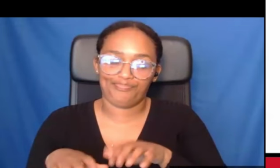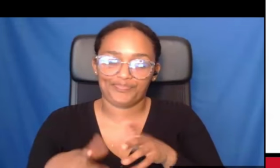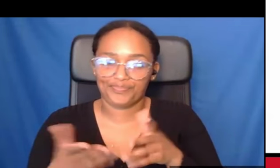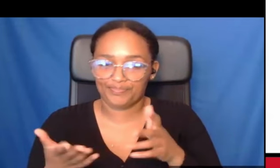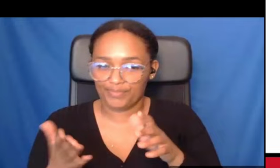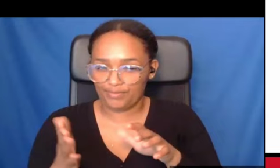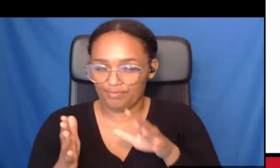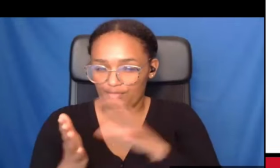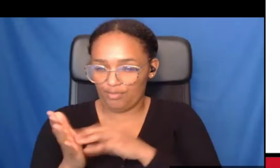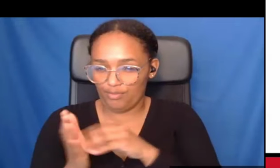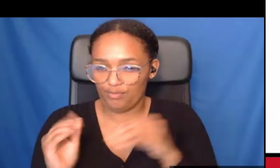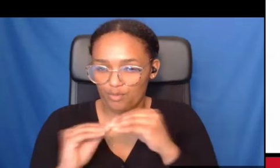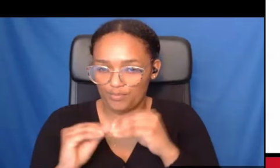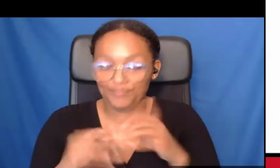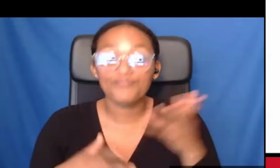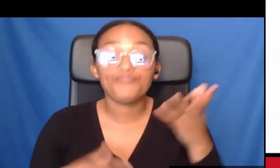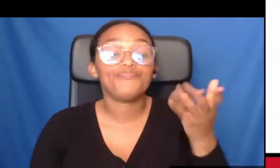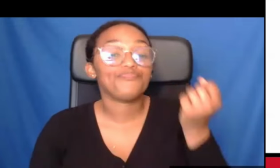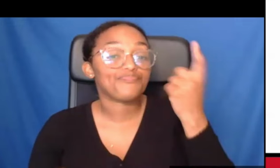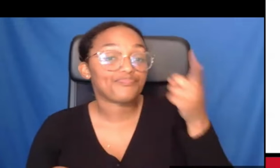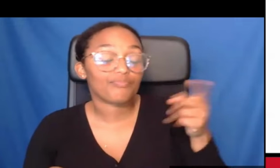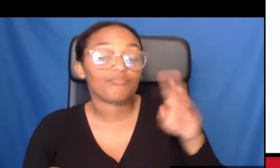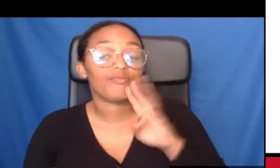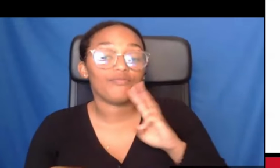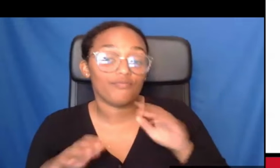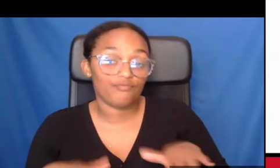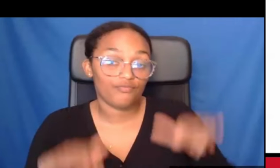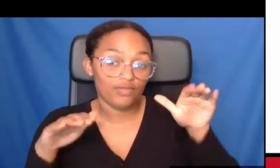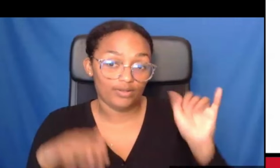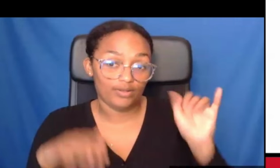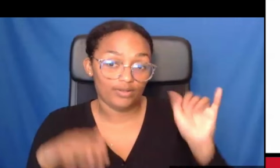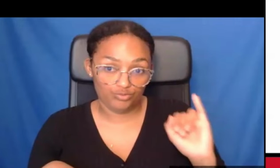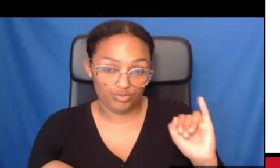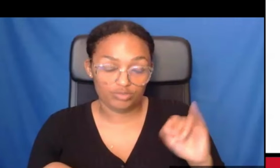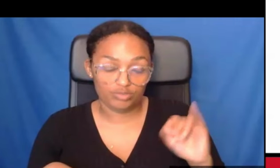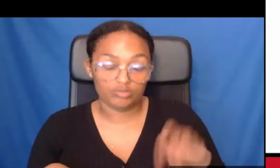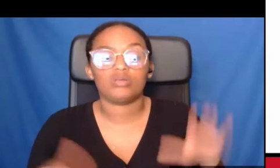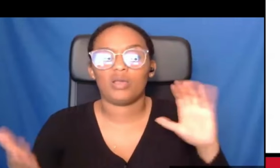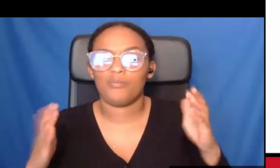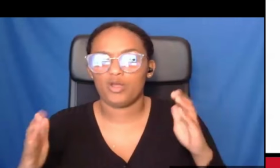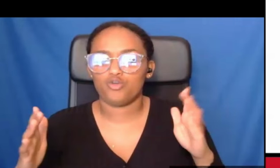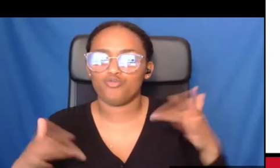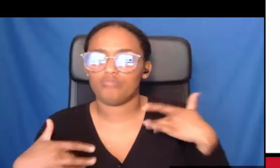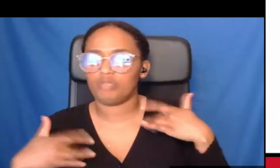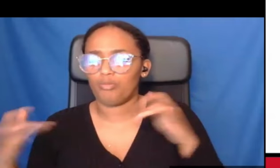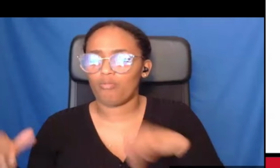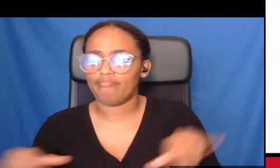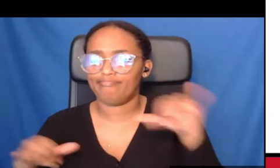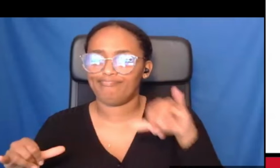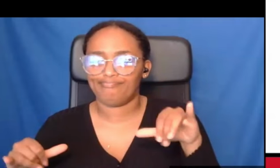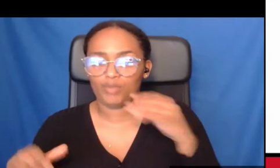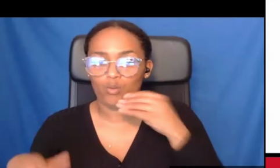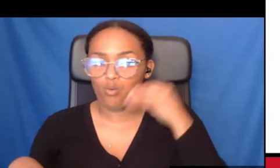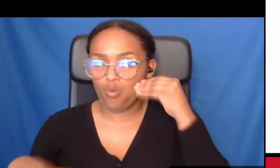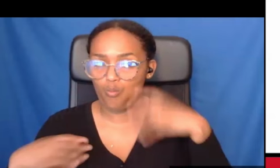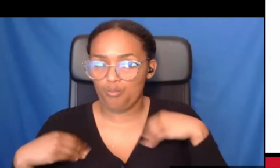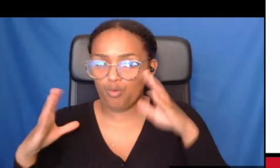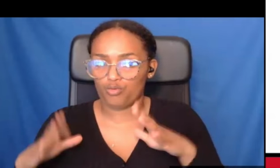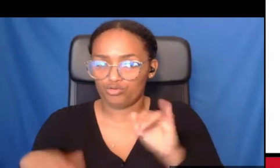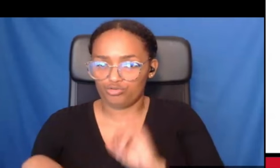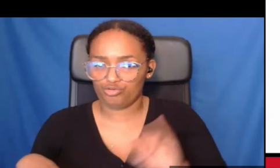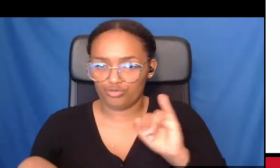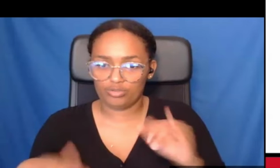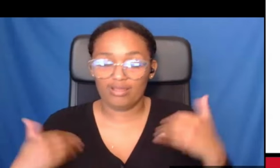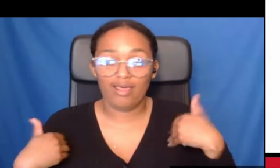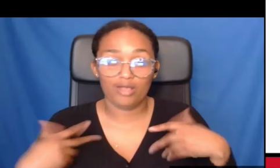flood insurance, unlike a typical, say, homeowners insurance policy, has two separate parts. One that